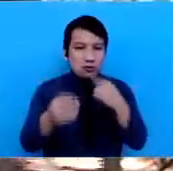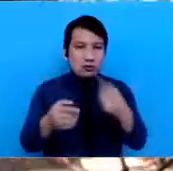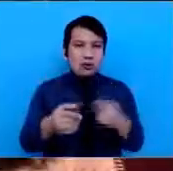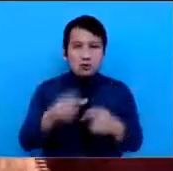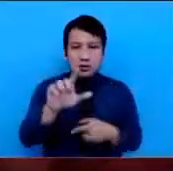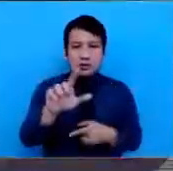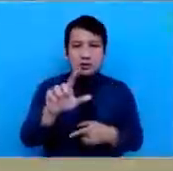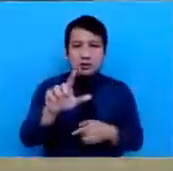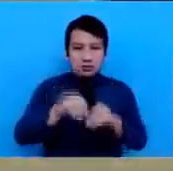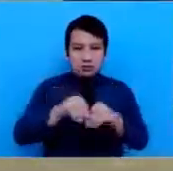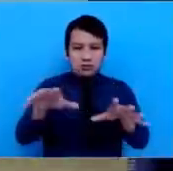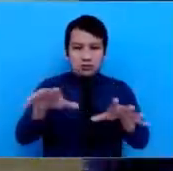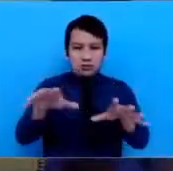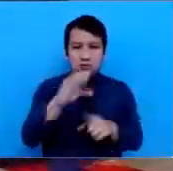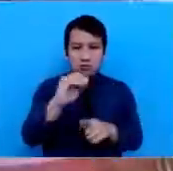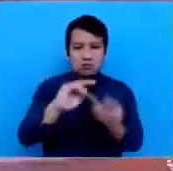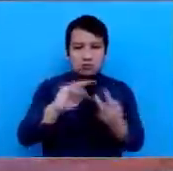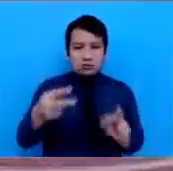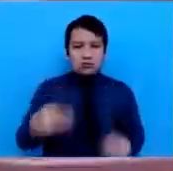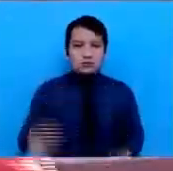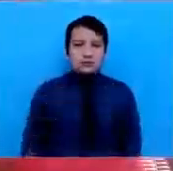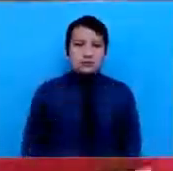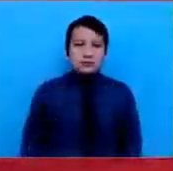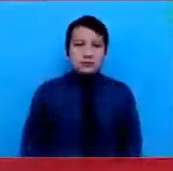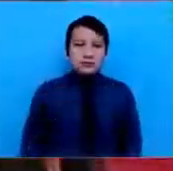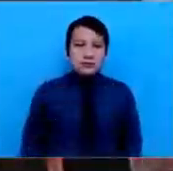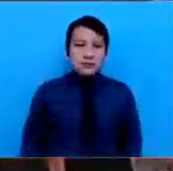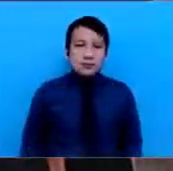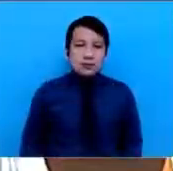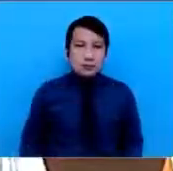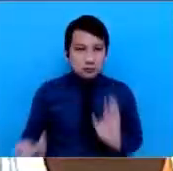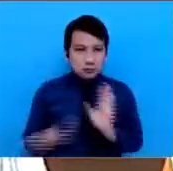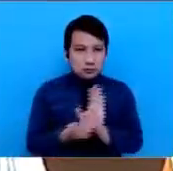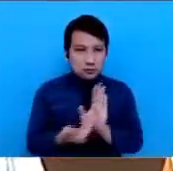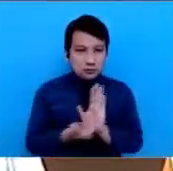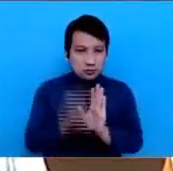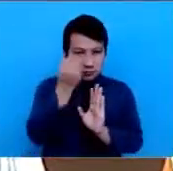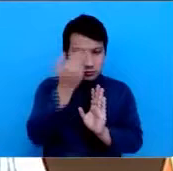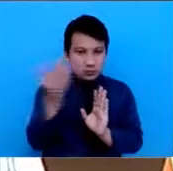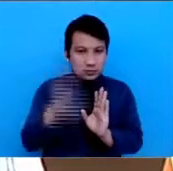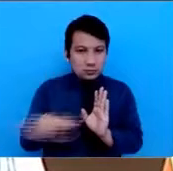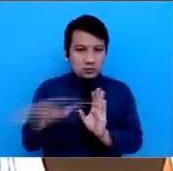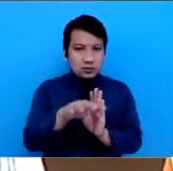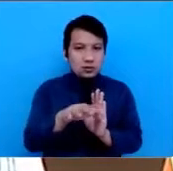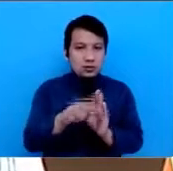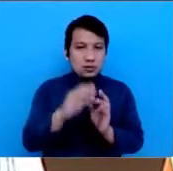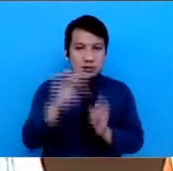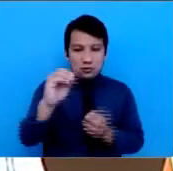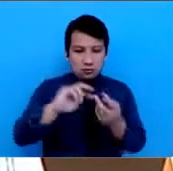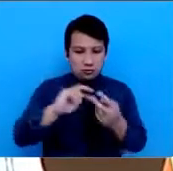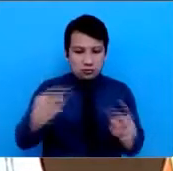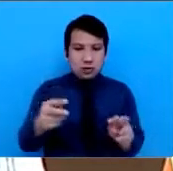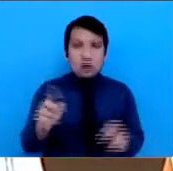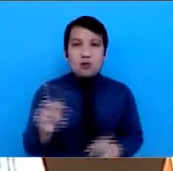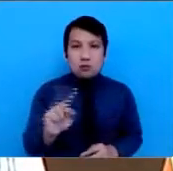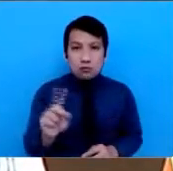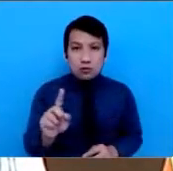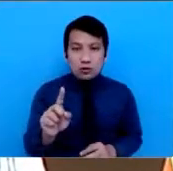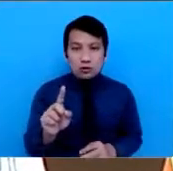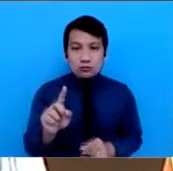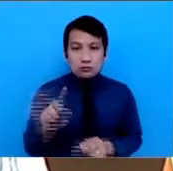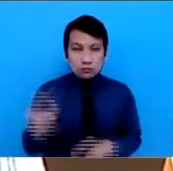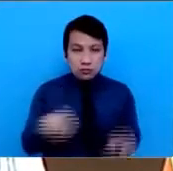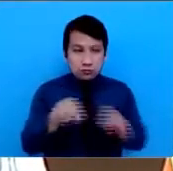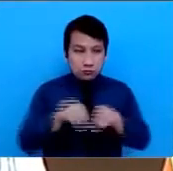transmission na ng Omicron. It's prudent to assume na the Omicron is already in circulation or